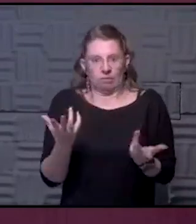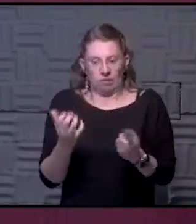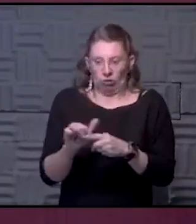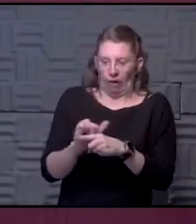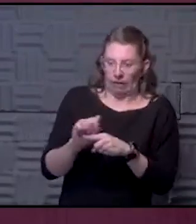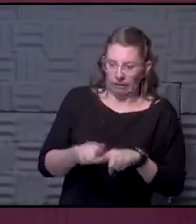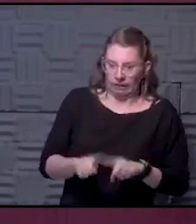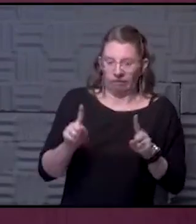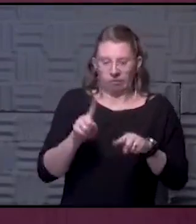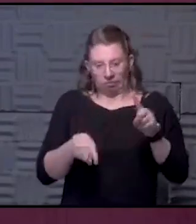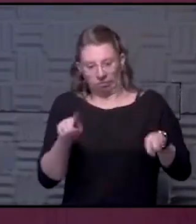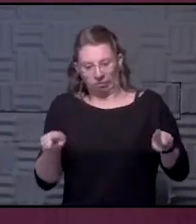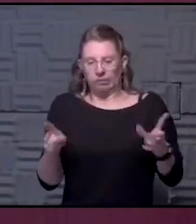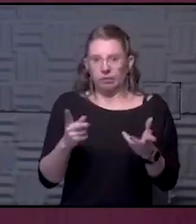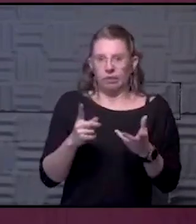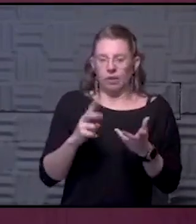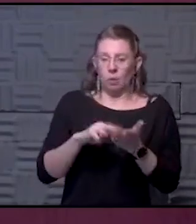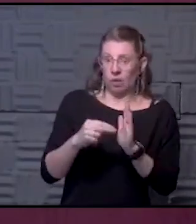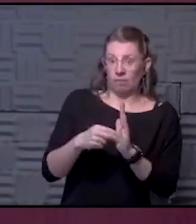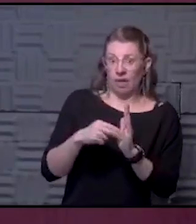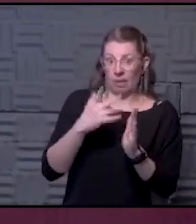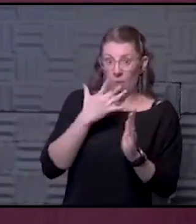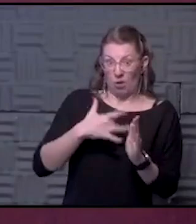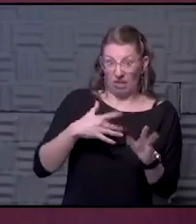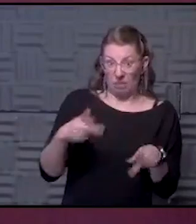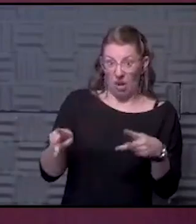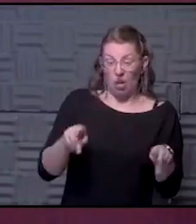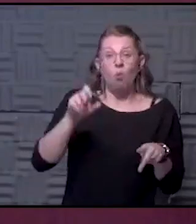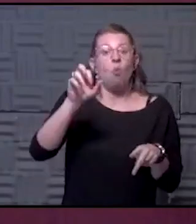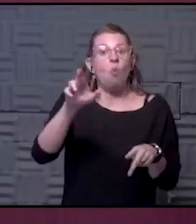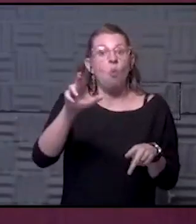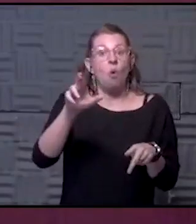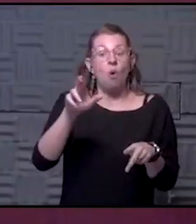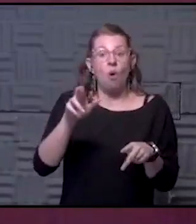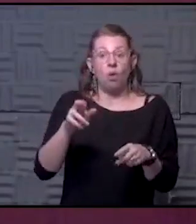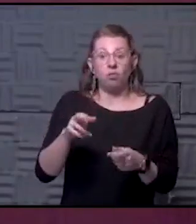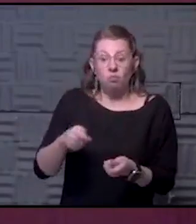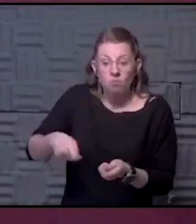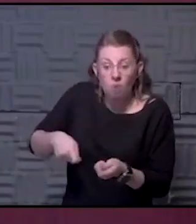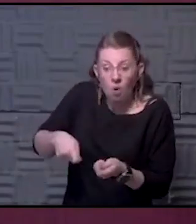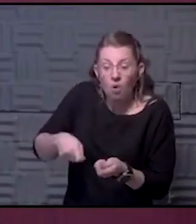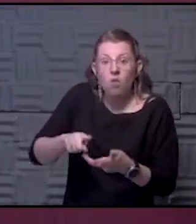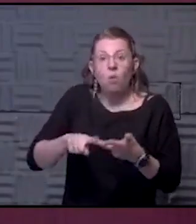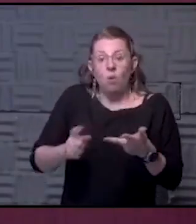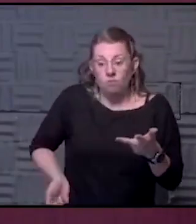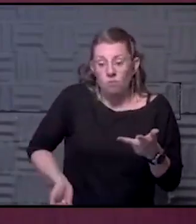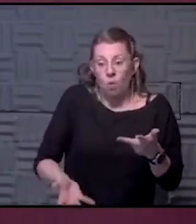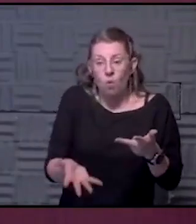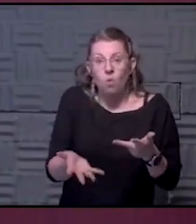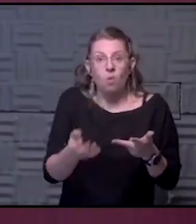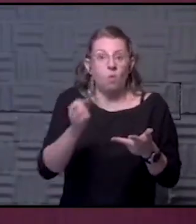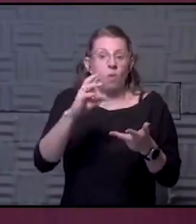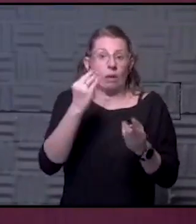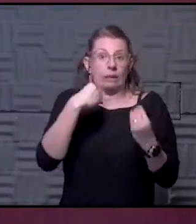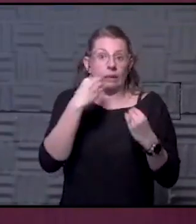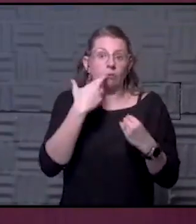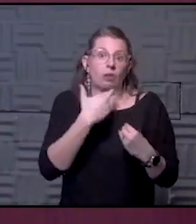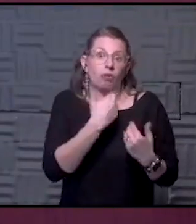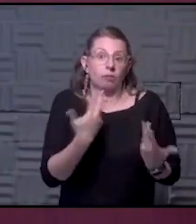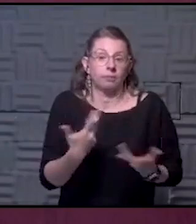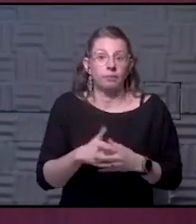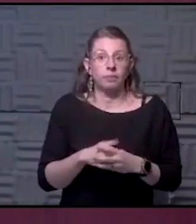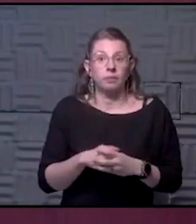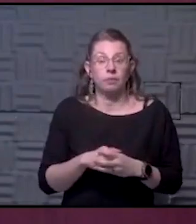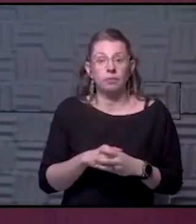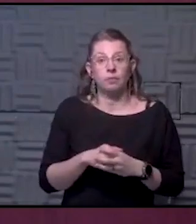have to look at that and say, well, what are you talking about, a birthday party? Or playing pool together, going to a bowling alley and eating out. So